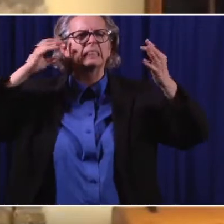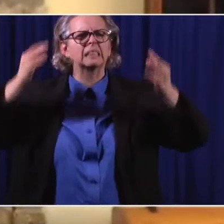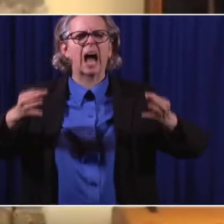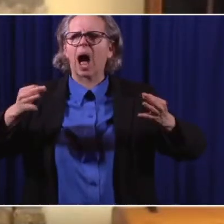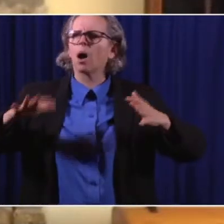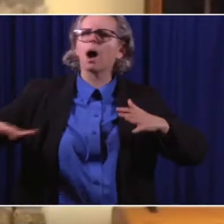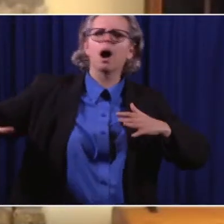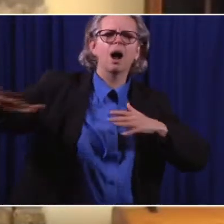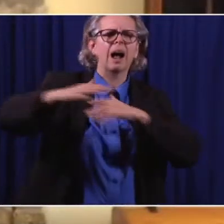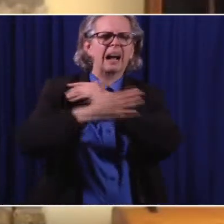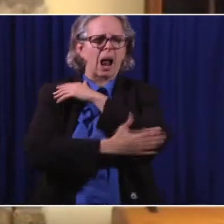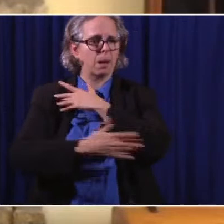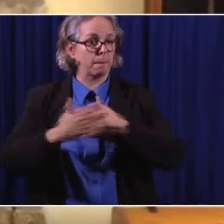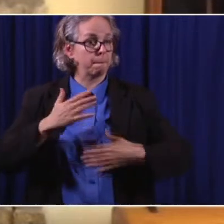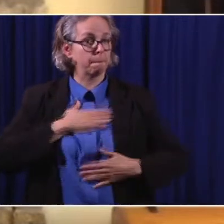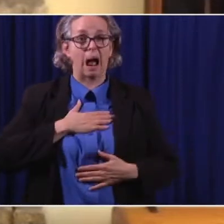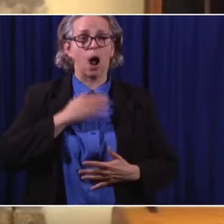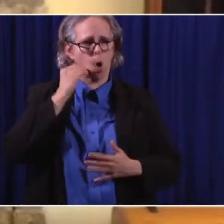are right now, went red.